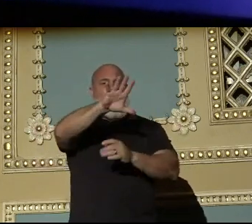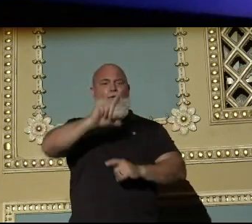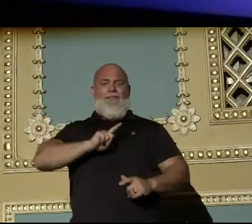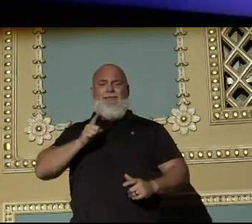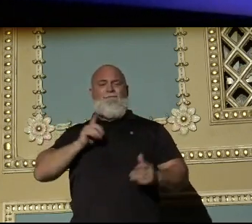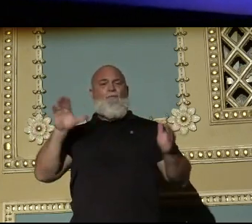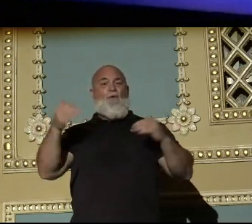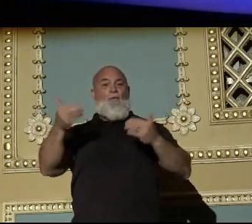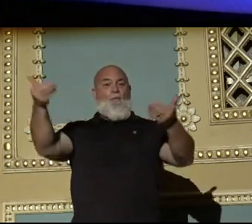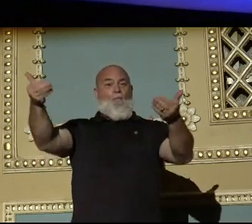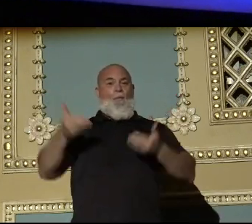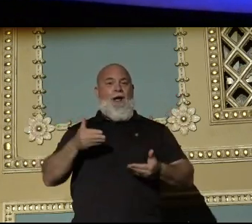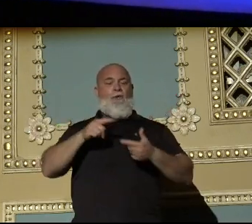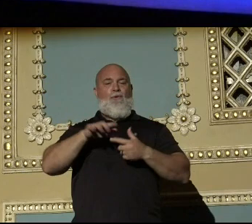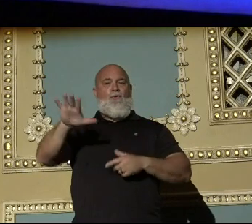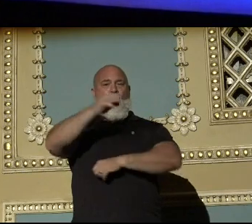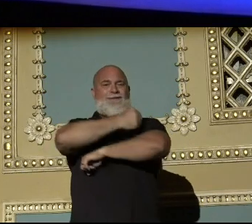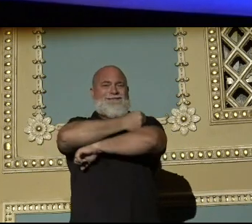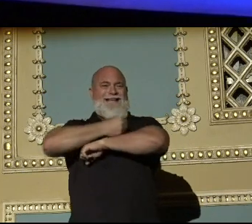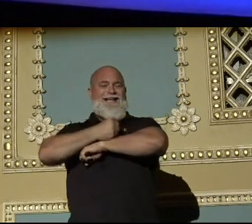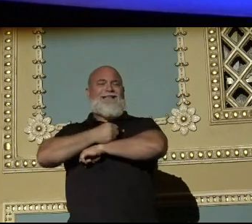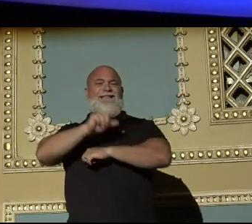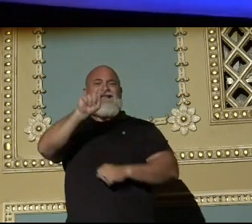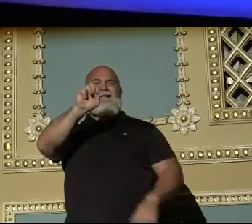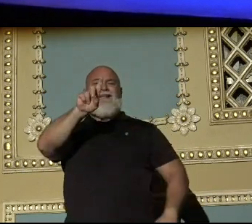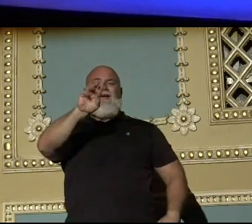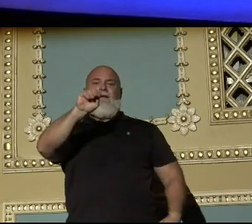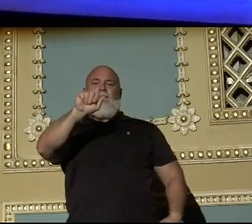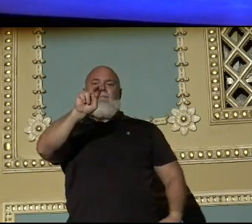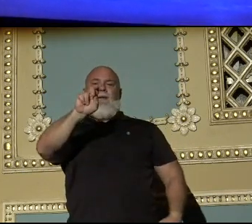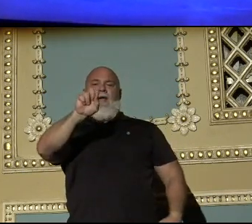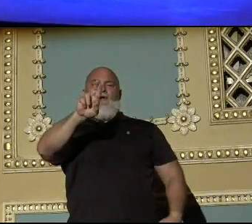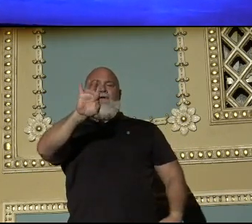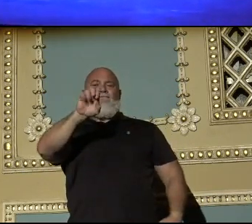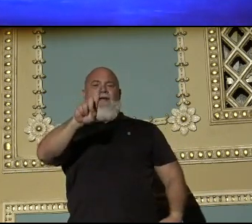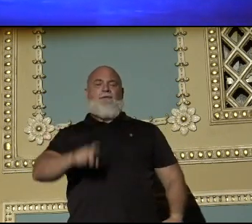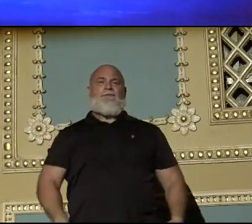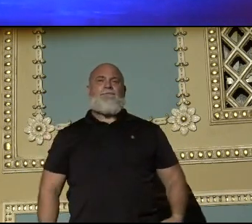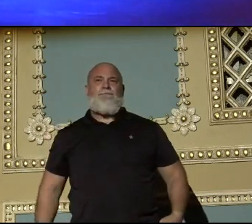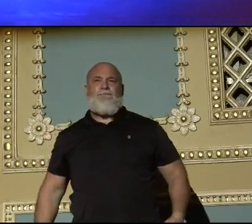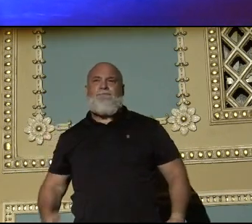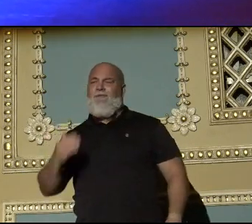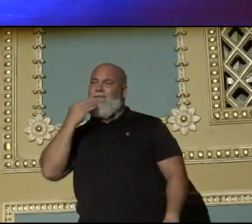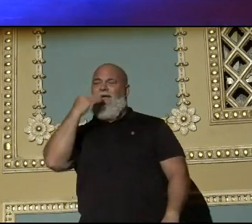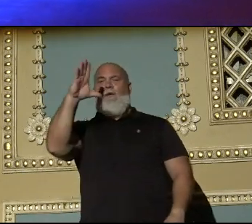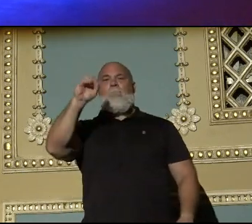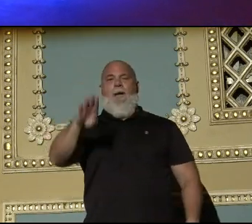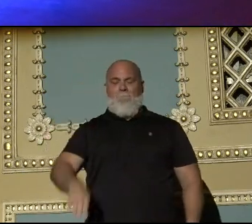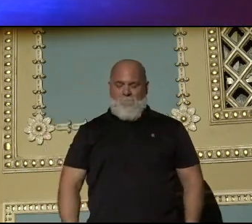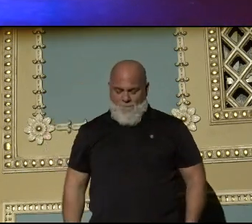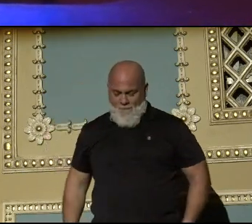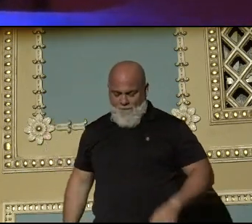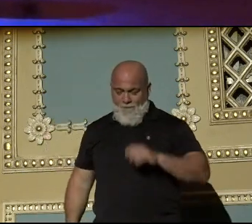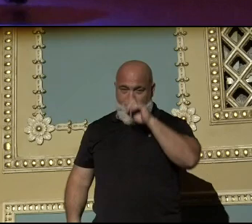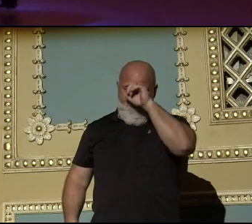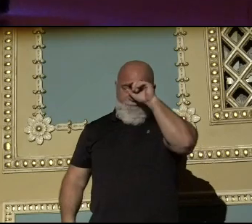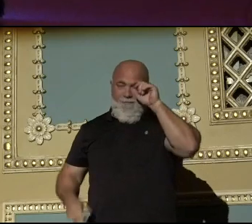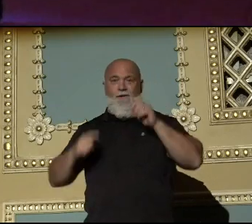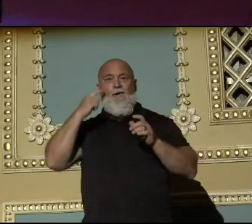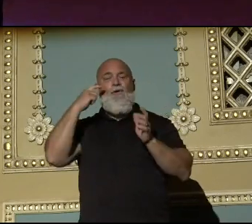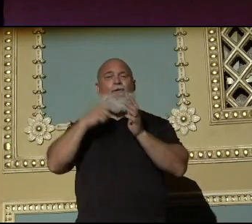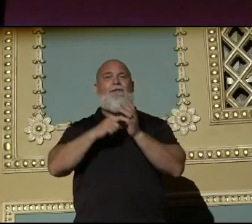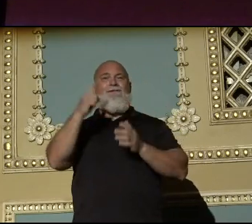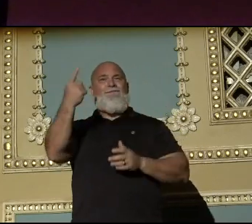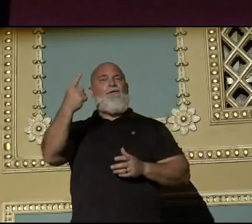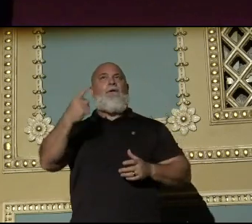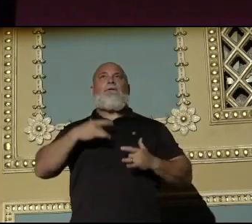rooms and help me welcome to our stage, Ted Manderfeld. Thank you, Bob. You know, this is the first